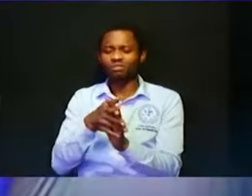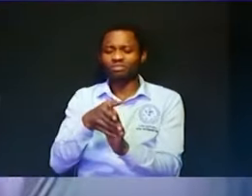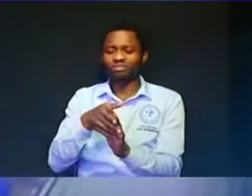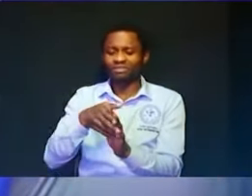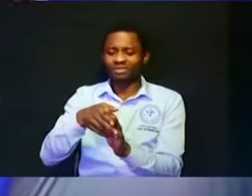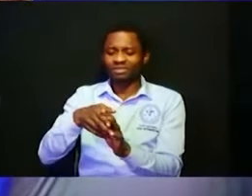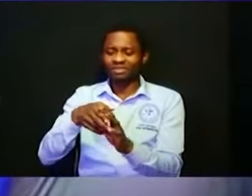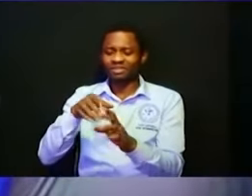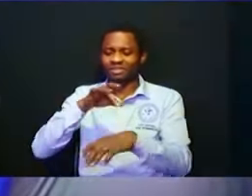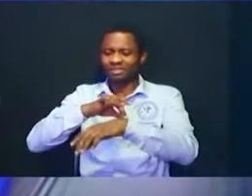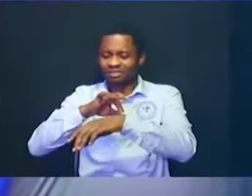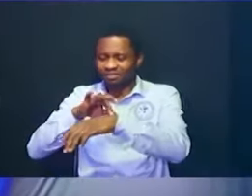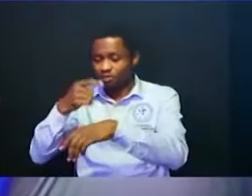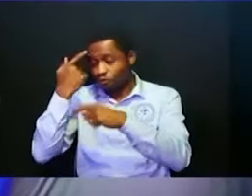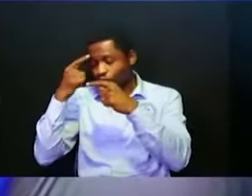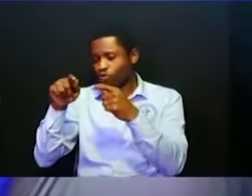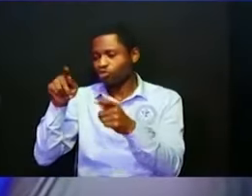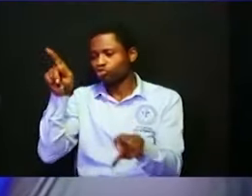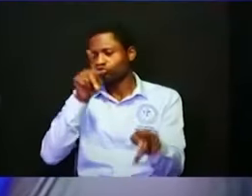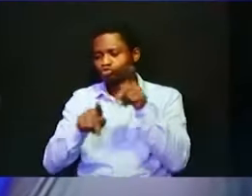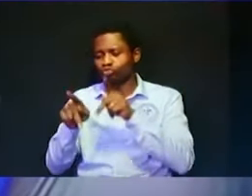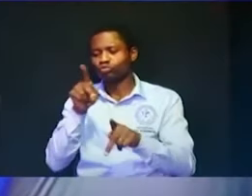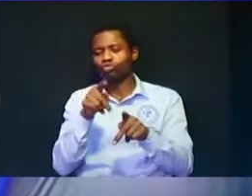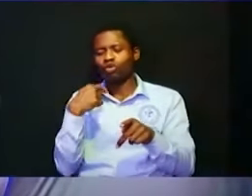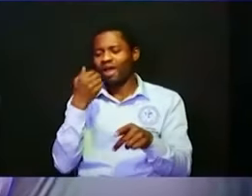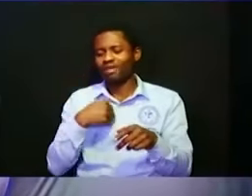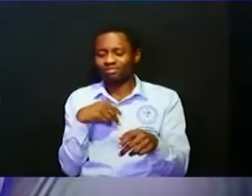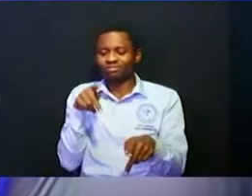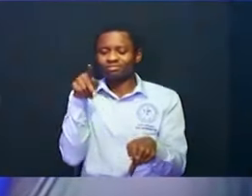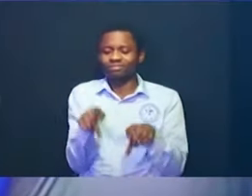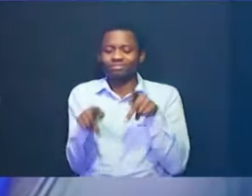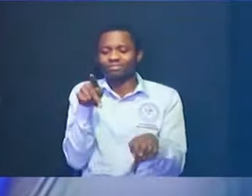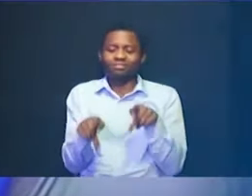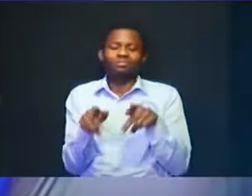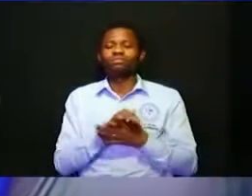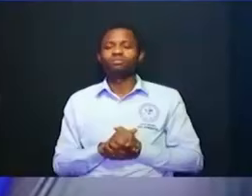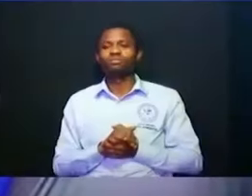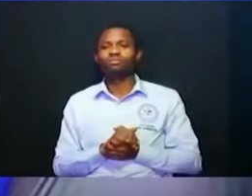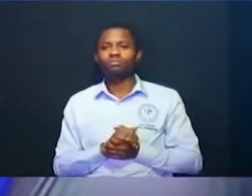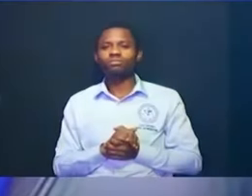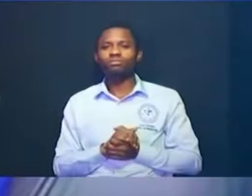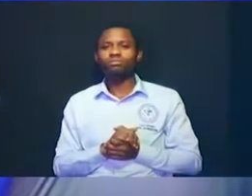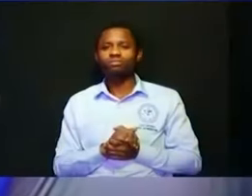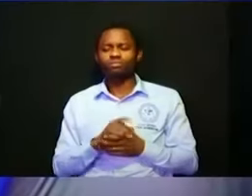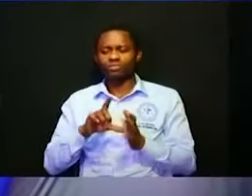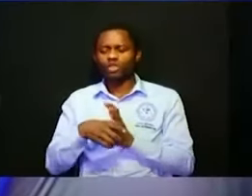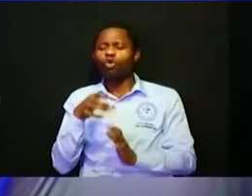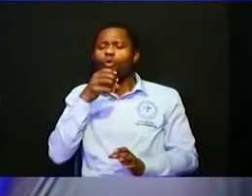him, they step aside. We inti se emranti hunu nupe nu e jinan chen. And the